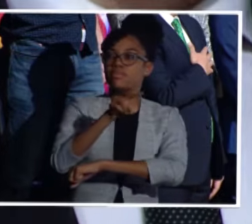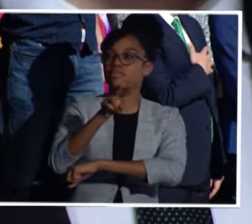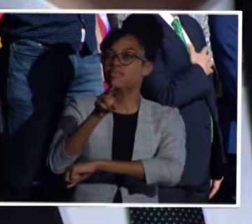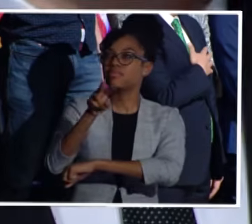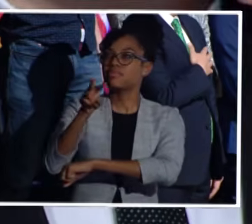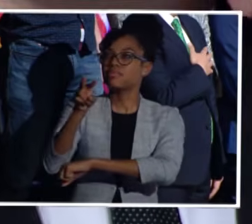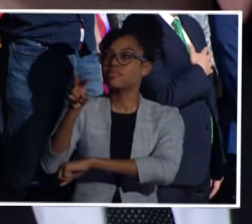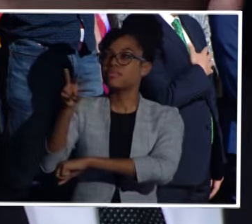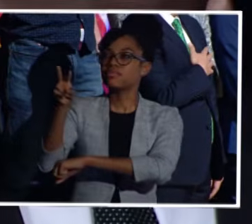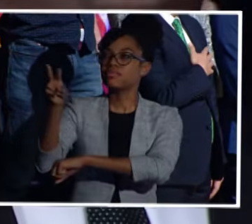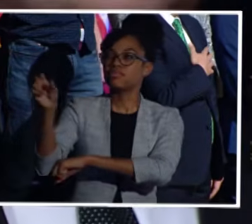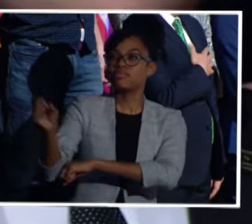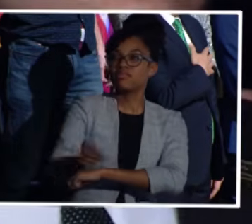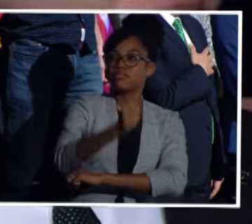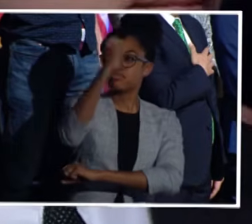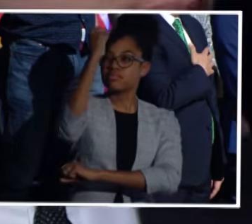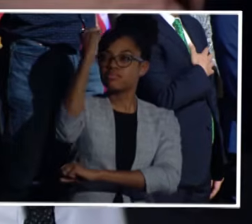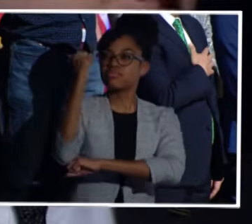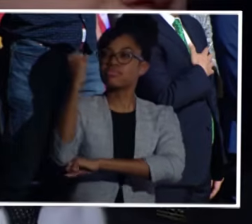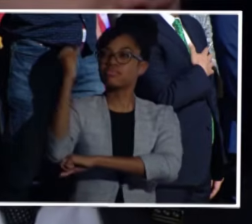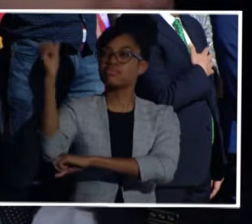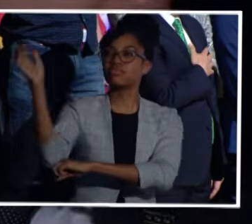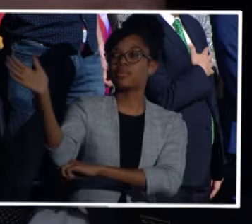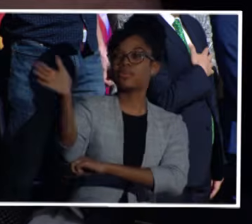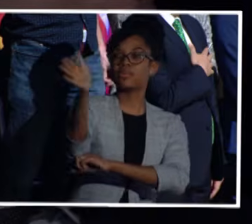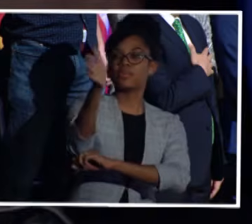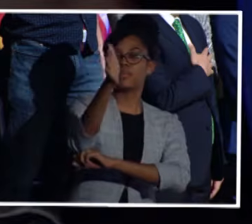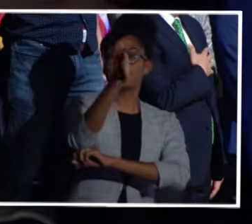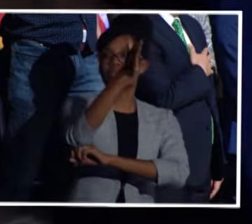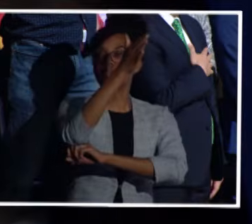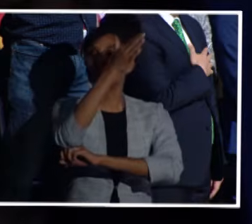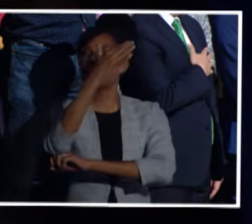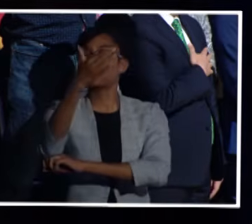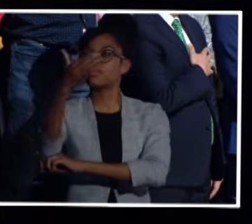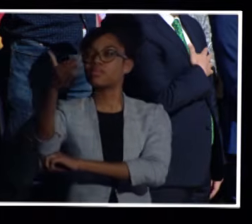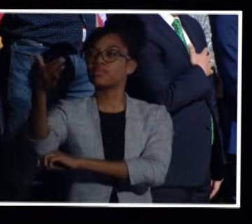watched were so gallantly